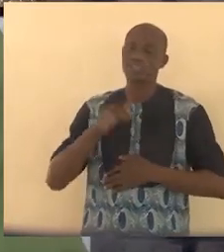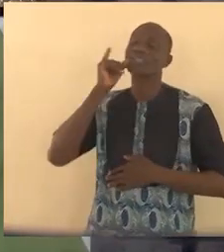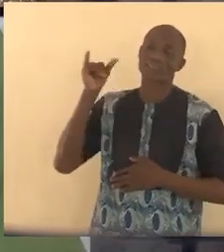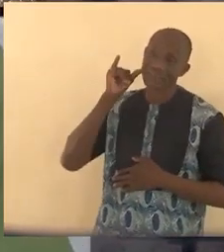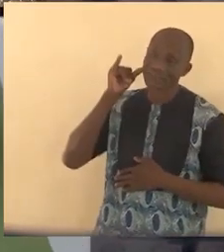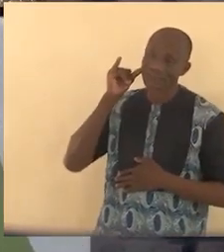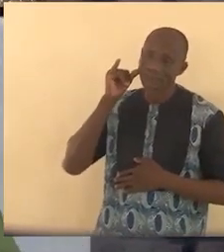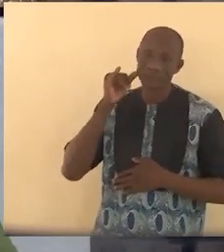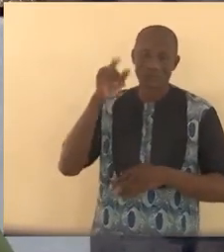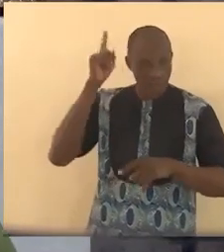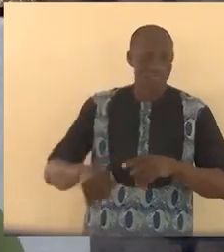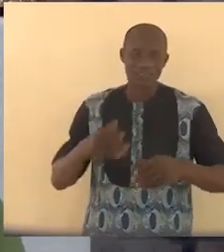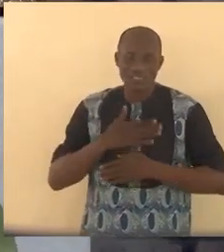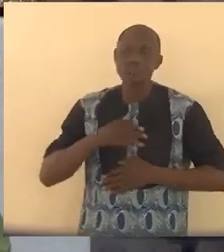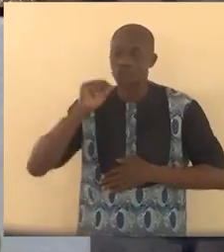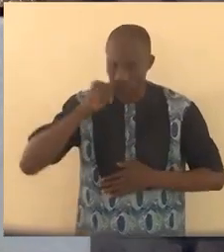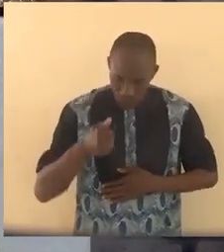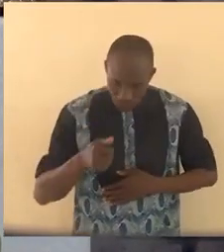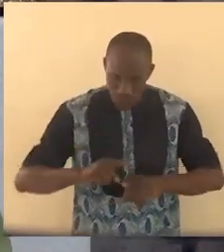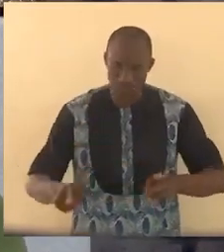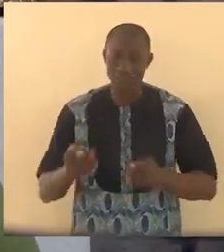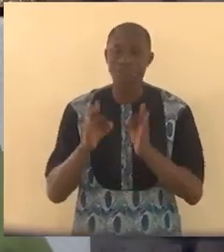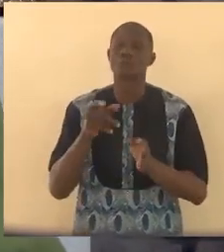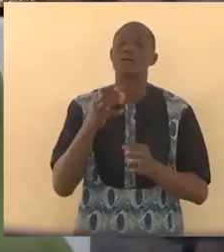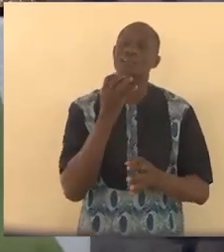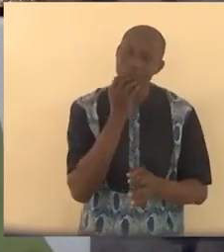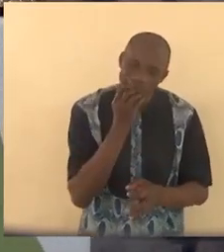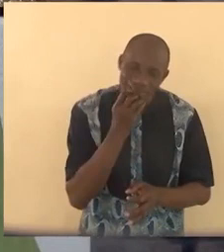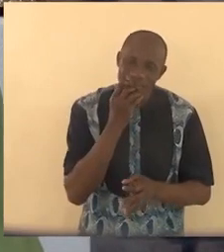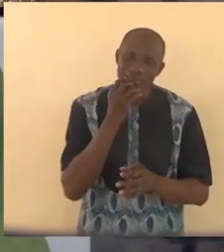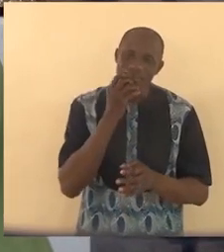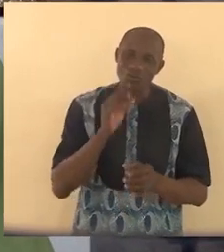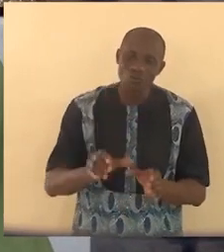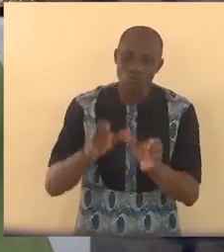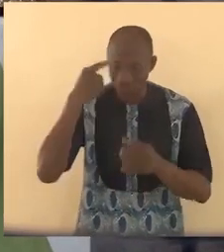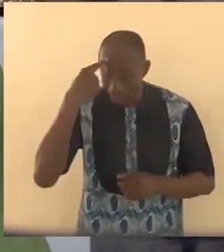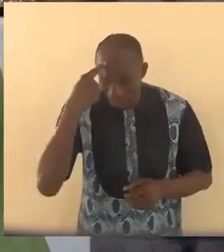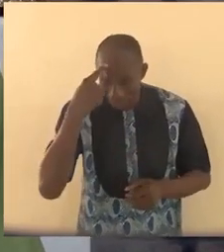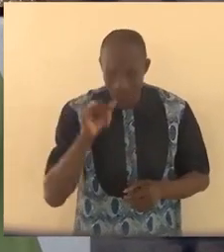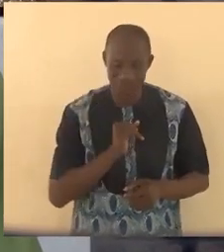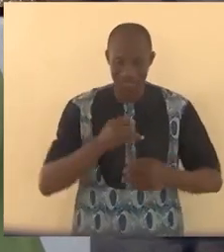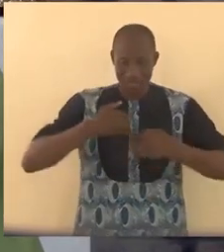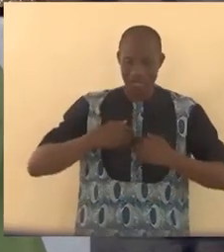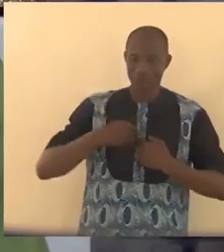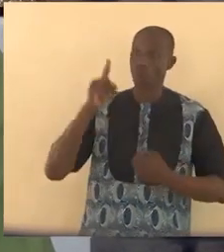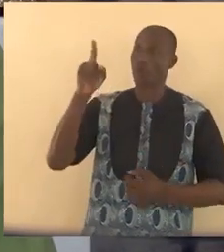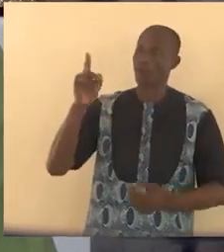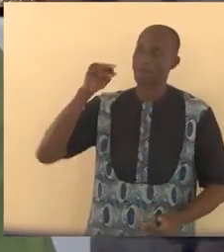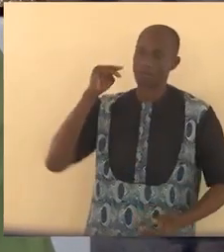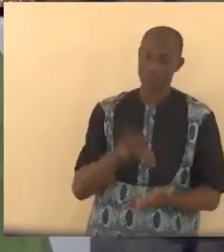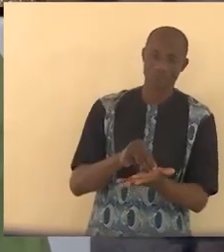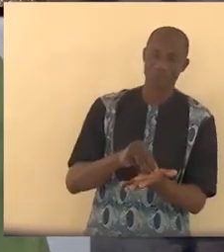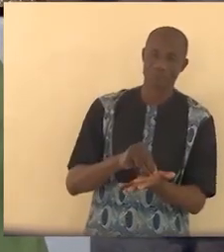yesterday. You can't enjoy tomorrow. Can only, but if you are greedy, you are constantly thinking of, I have 1 million